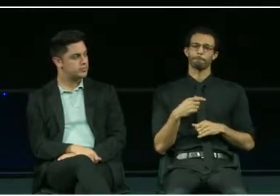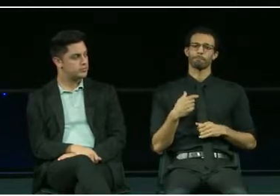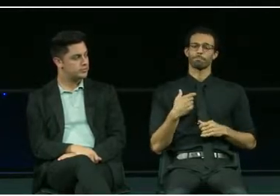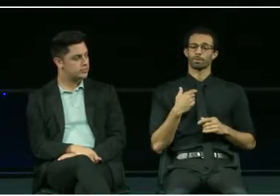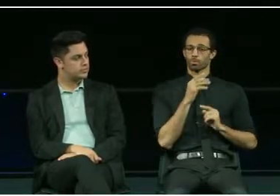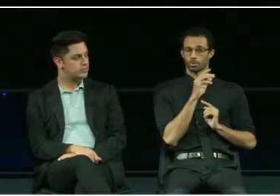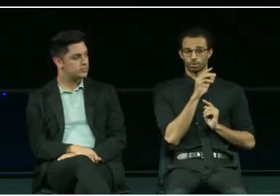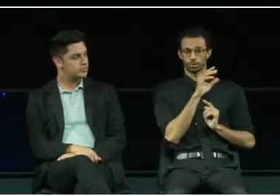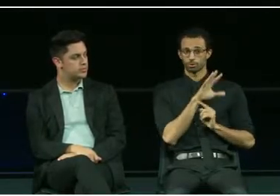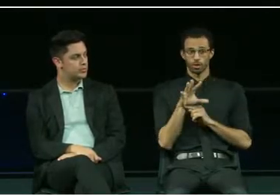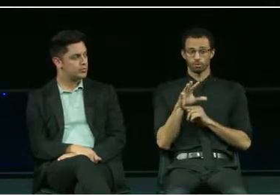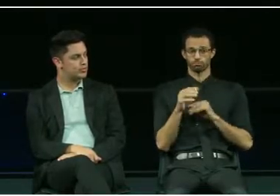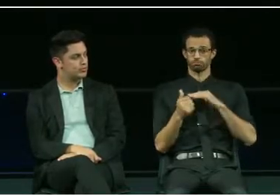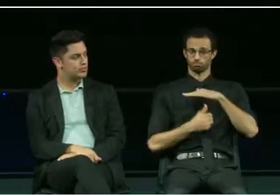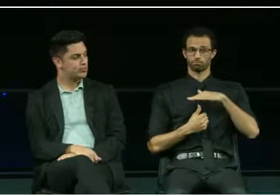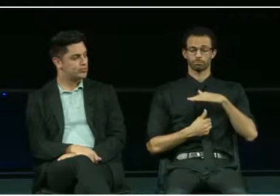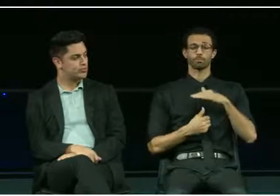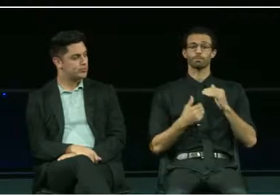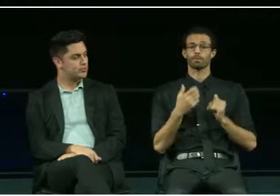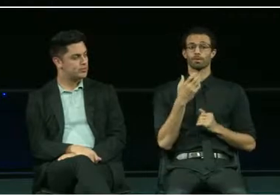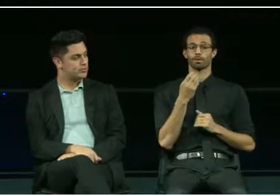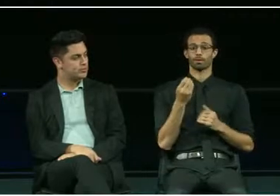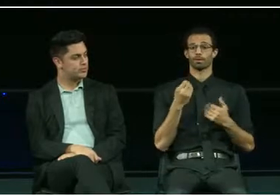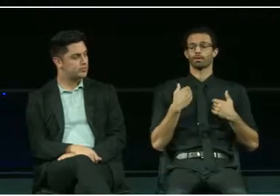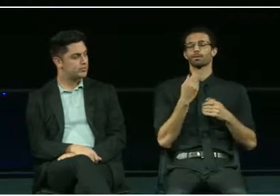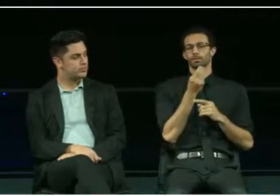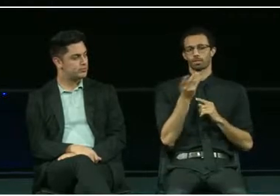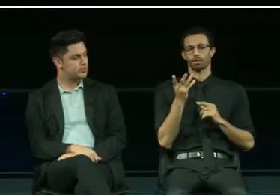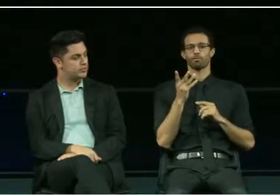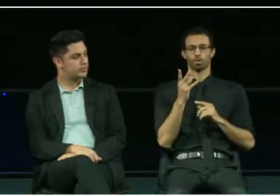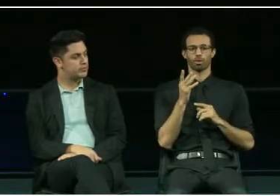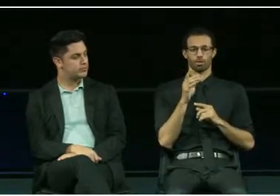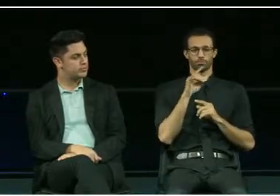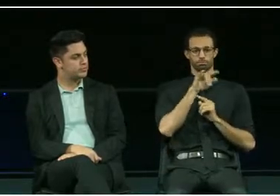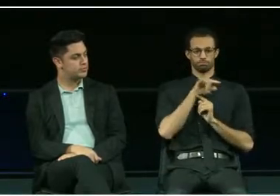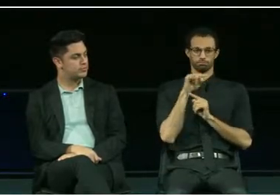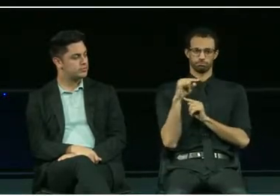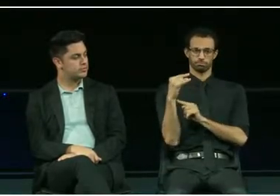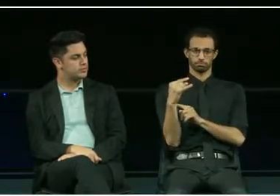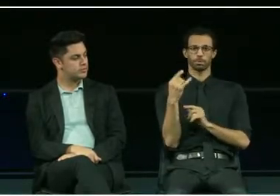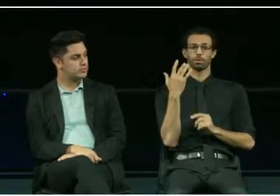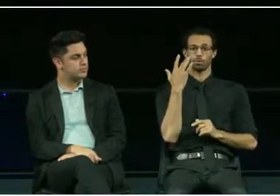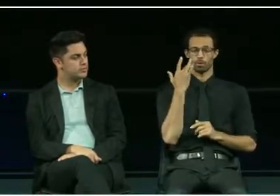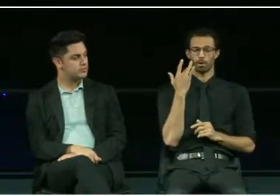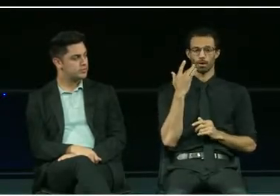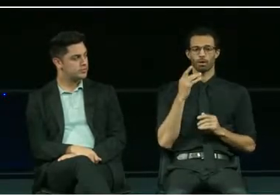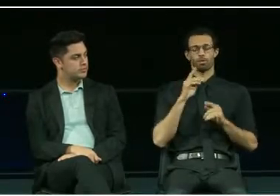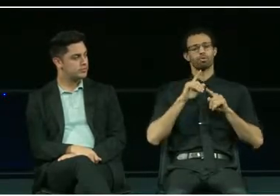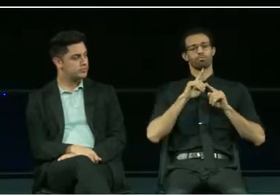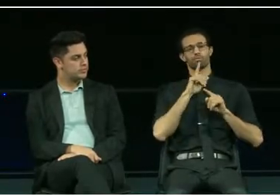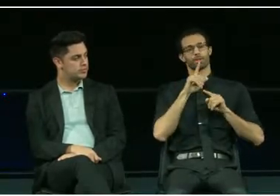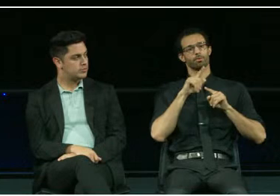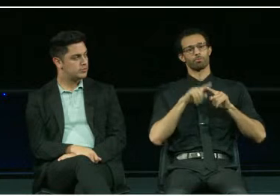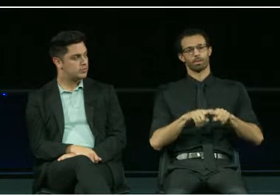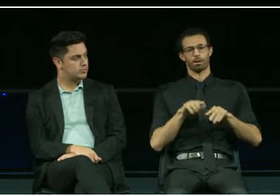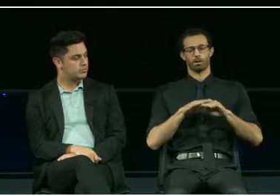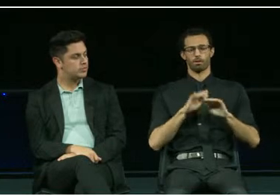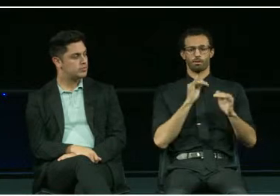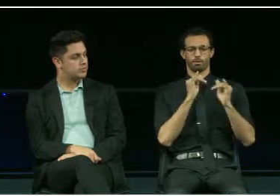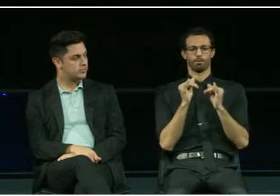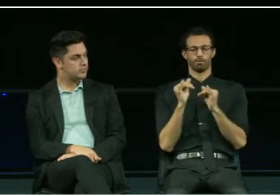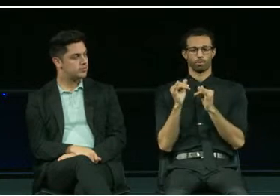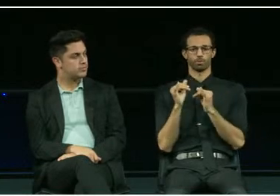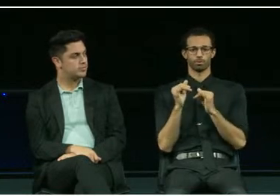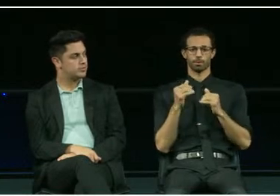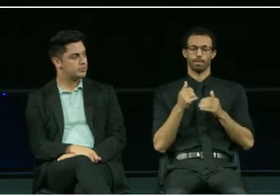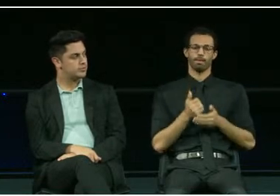we shot it that down there, and we had multiple cameras because we knew that we were going to rely on these interviews to help